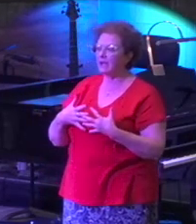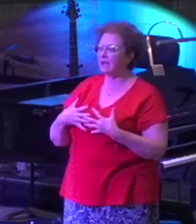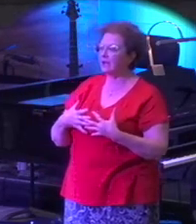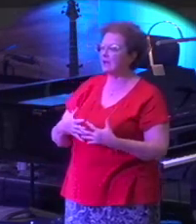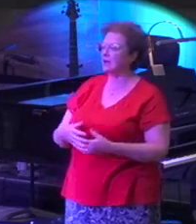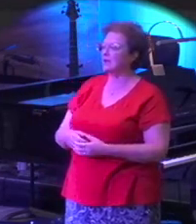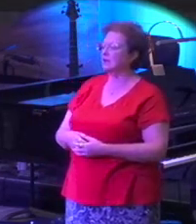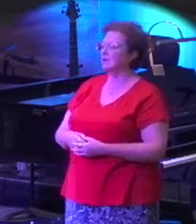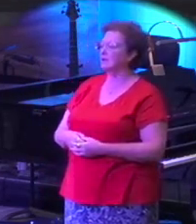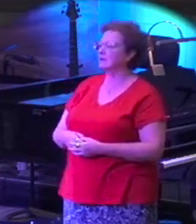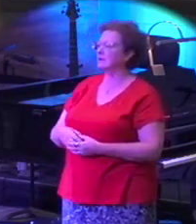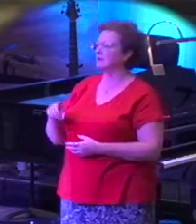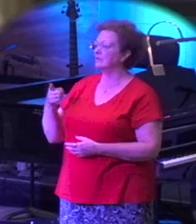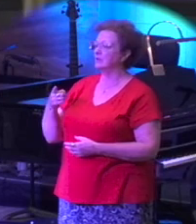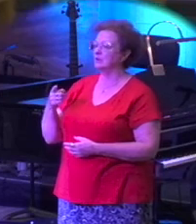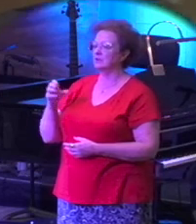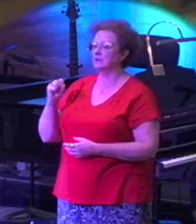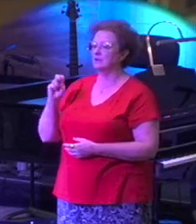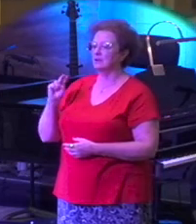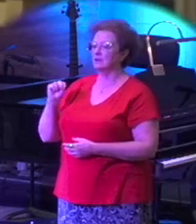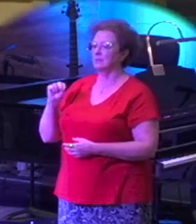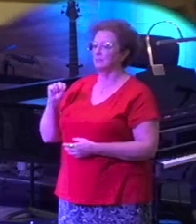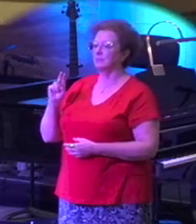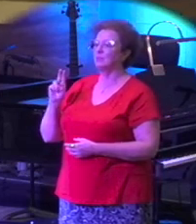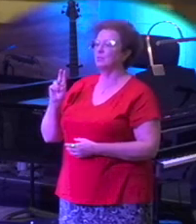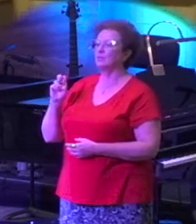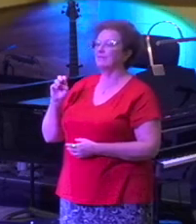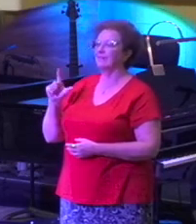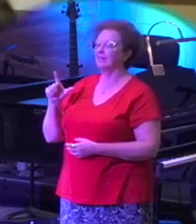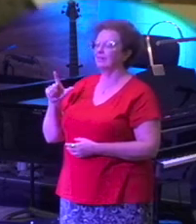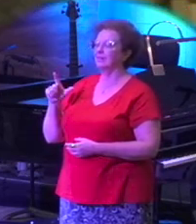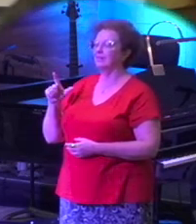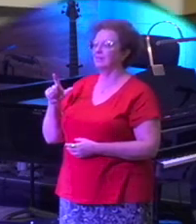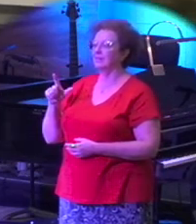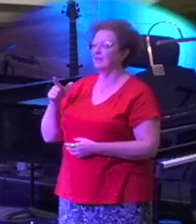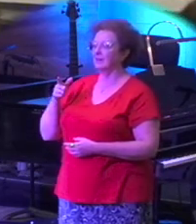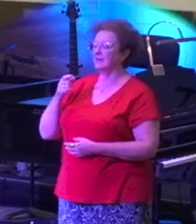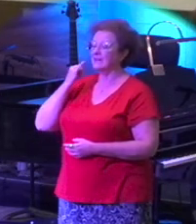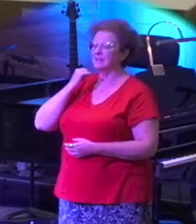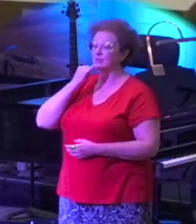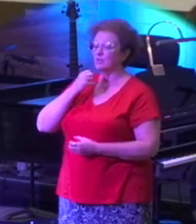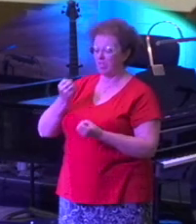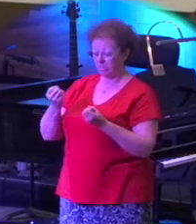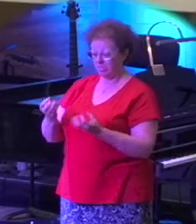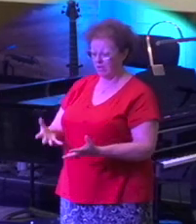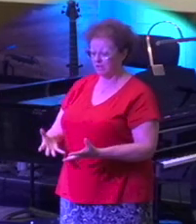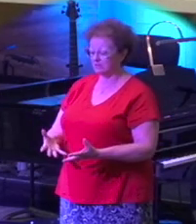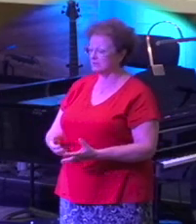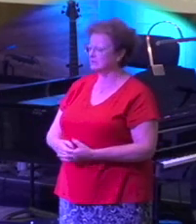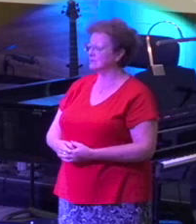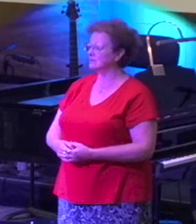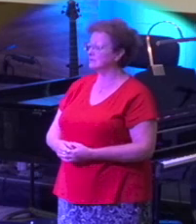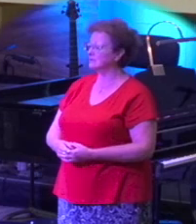scene from 1 Samuel chapter 5, right? God's people, they lost a battle to the Philistines. They captured the ark, and they brought the ark